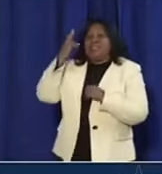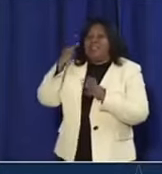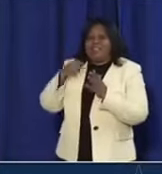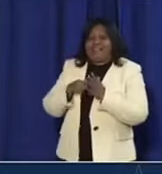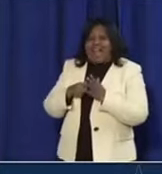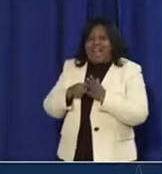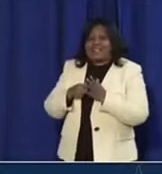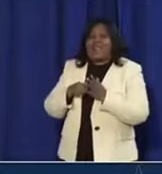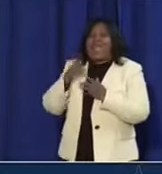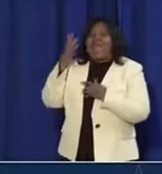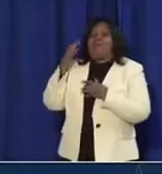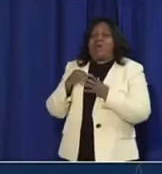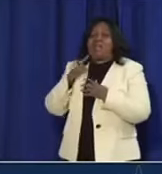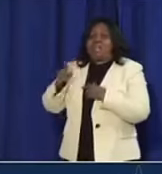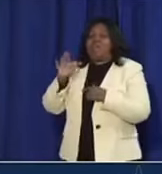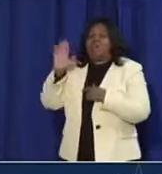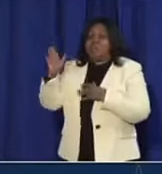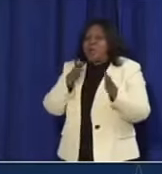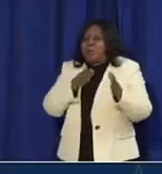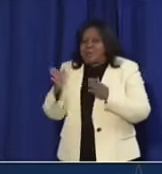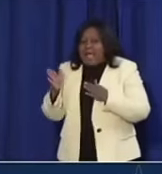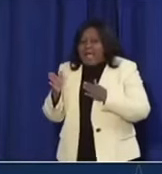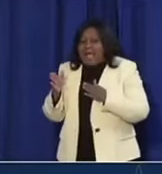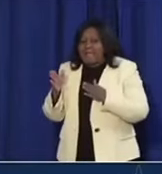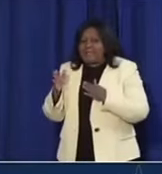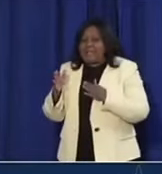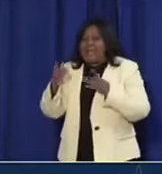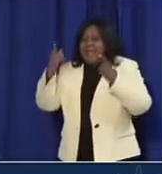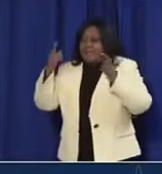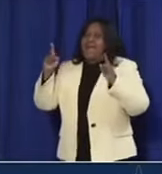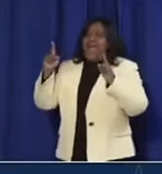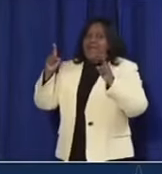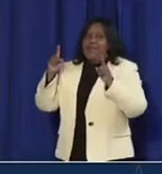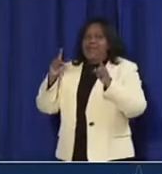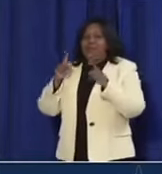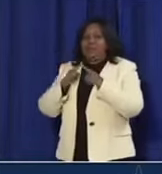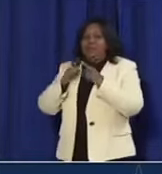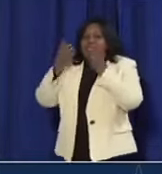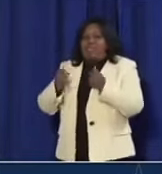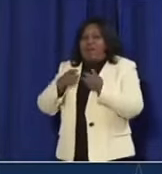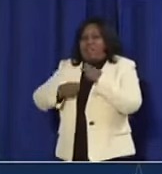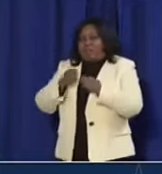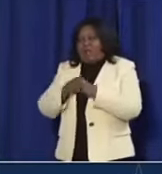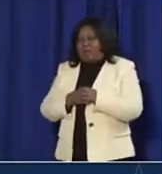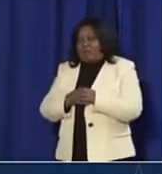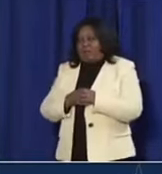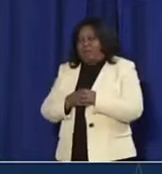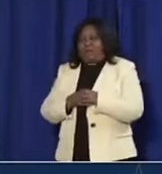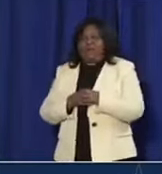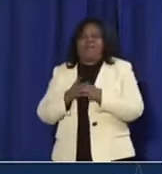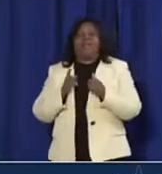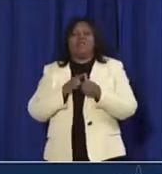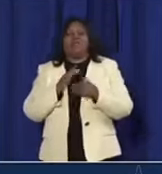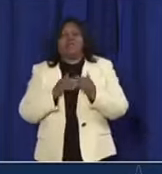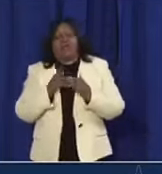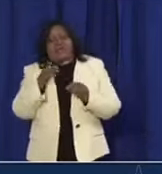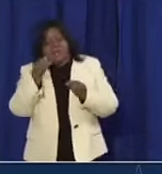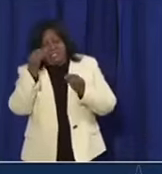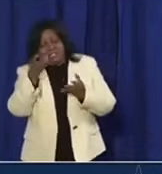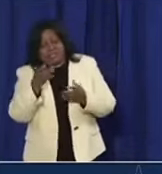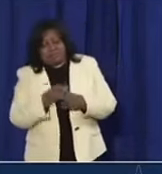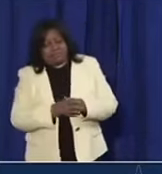this, and what is your plan at long last to solve this problem? Well, first of all, let me just say